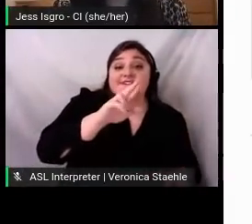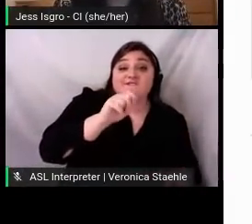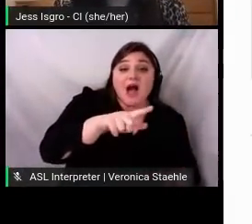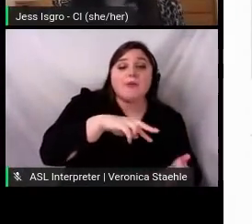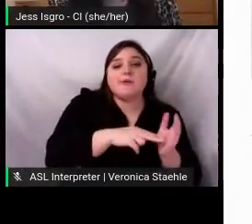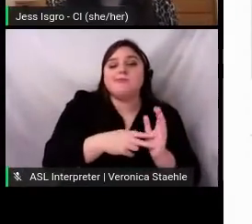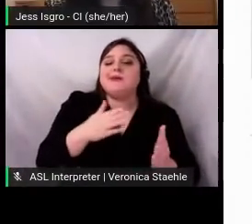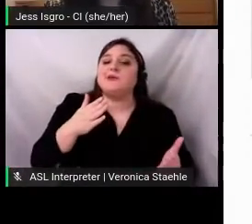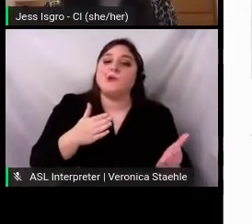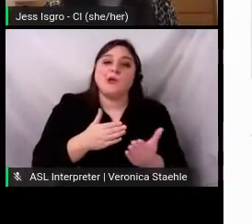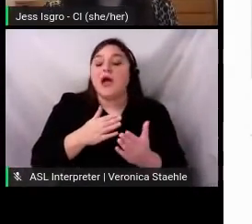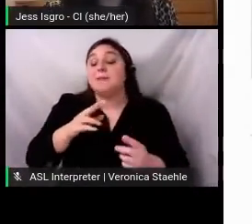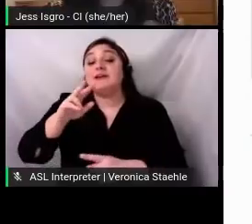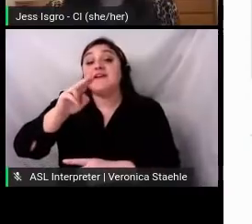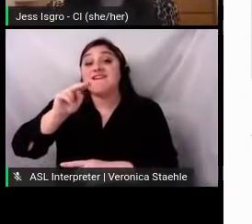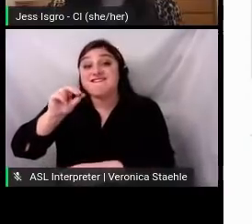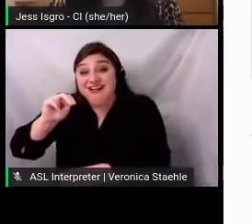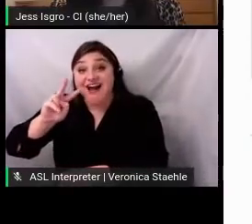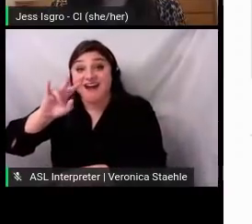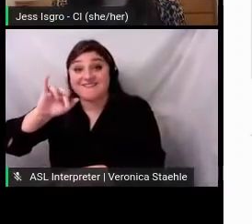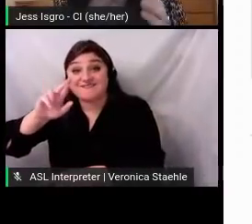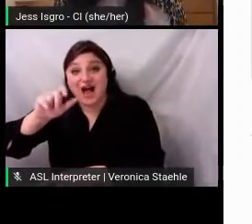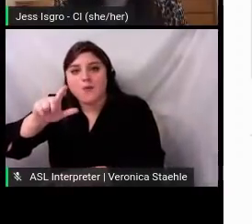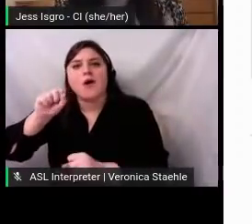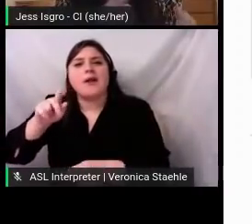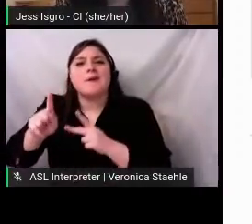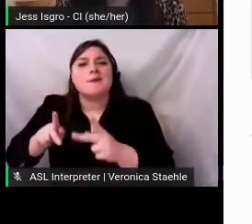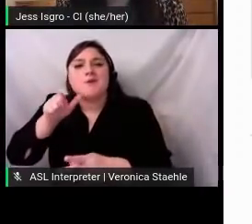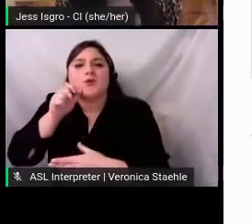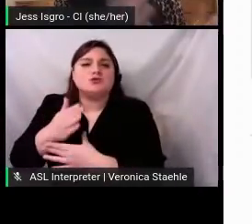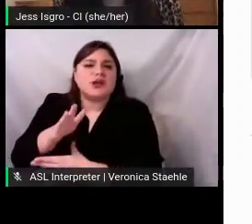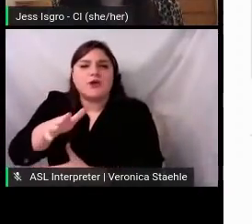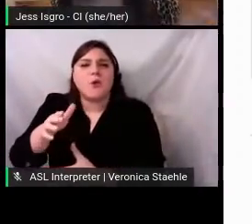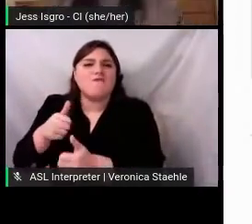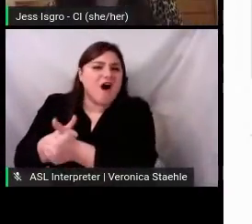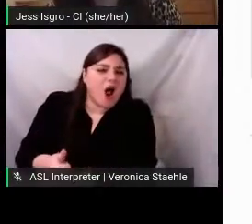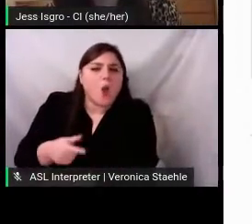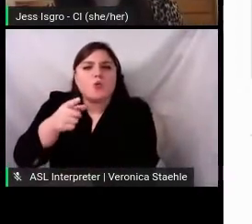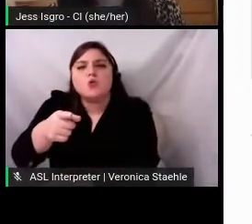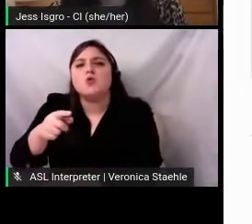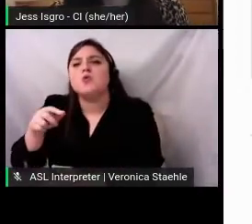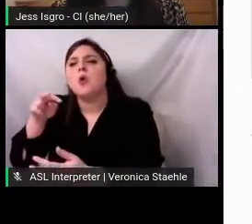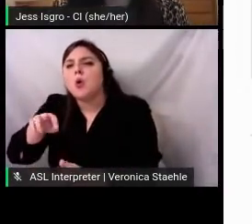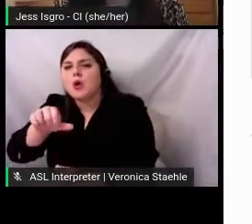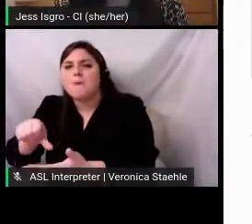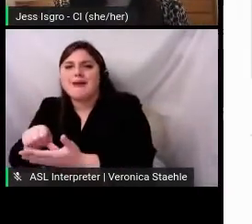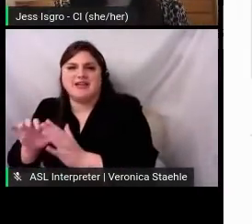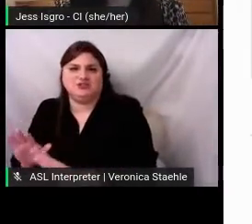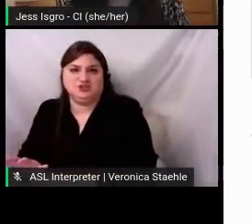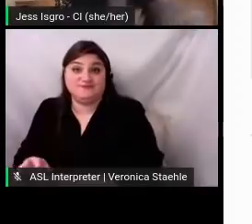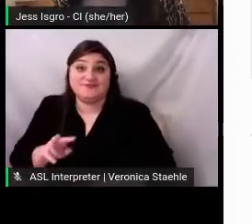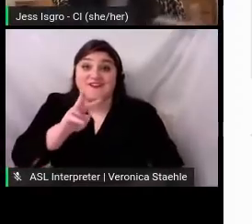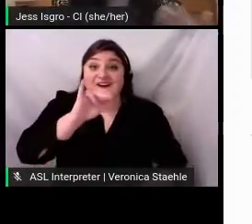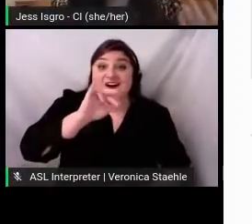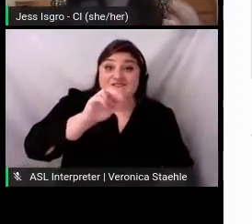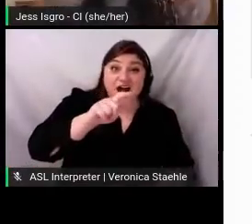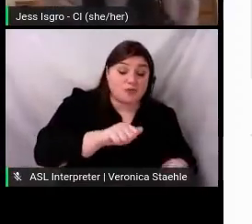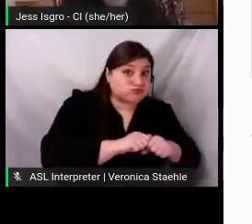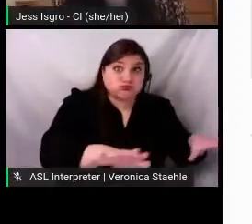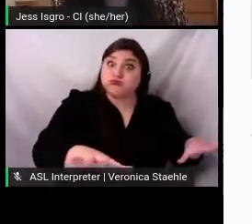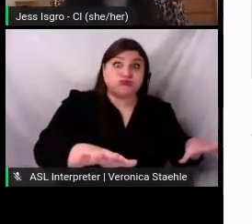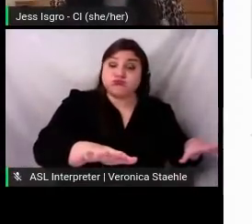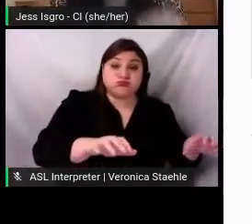your page, whereas viral reach is a result of someone sharing your content and that ending up in a new user's feed. Neither